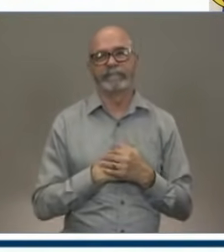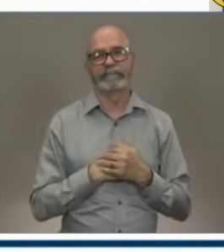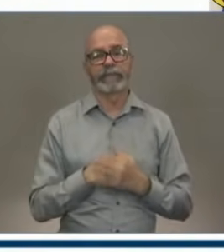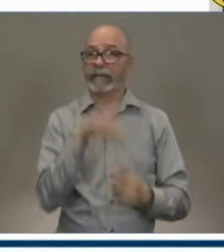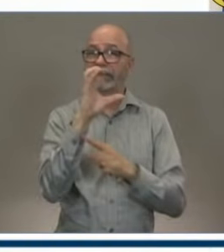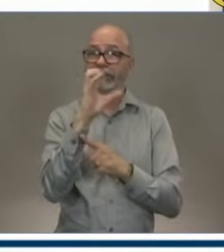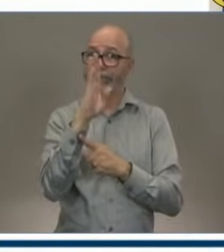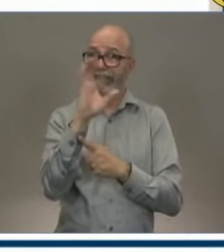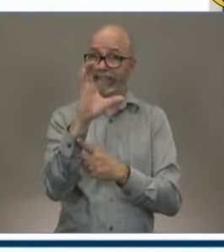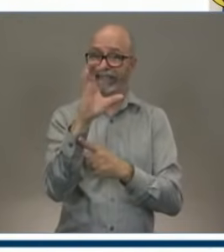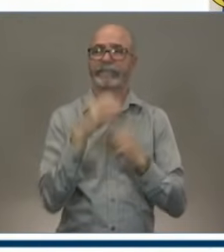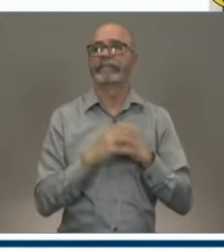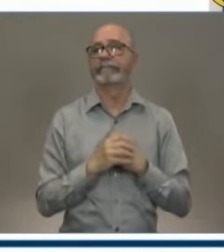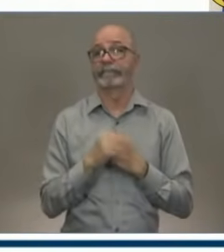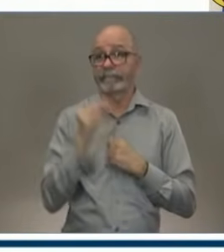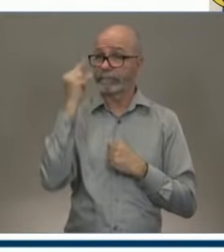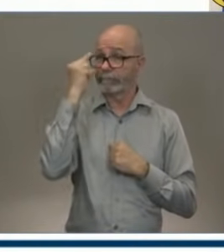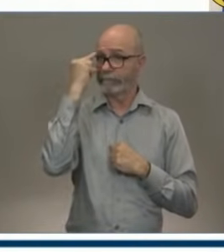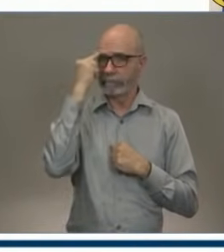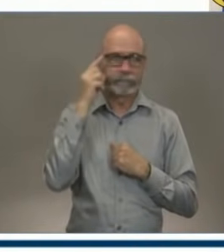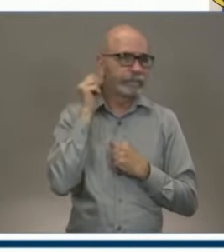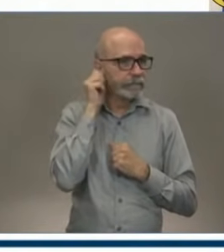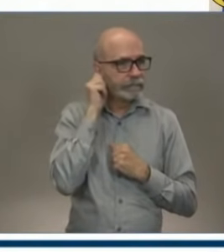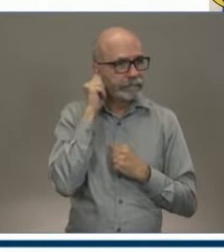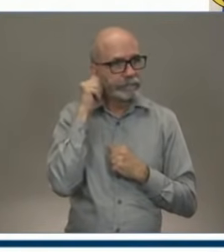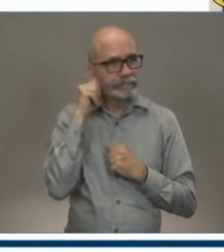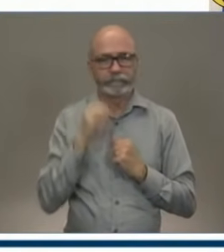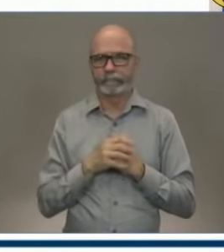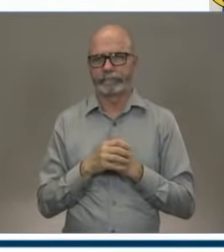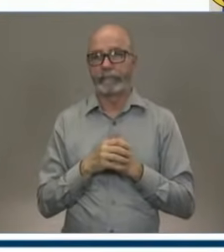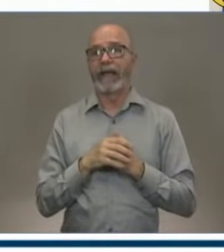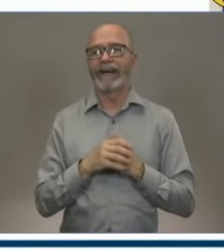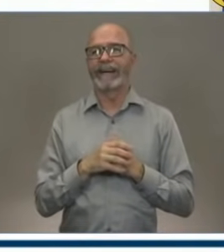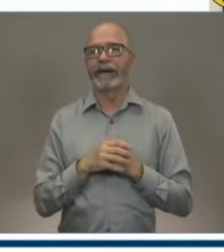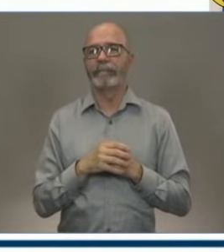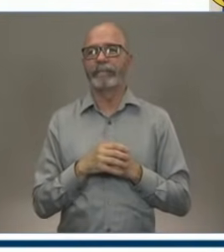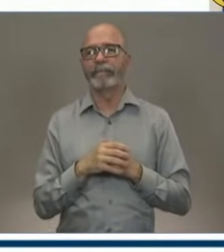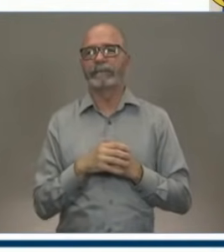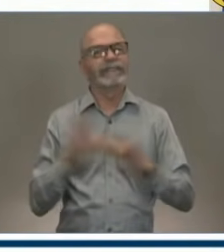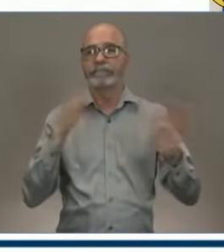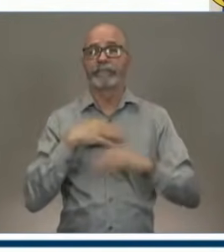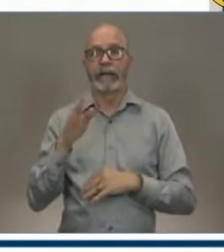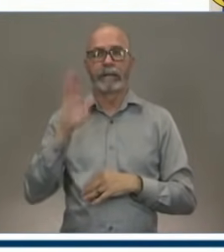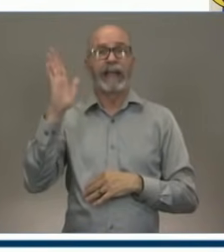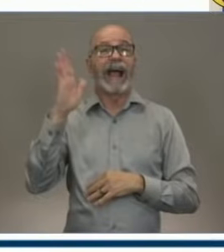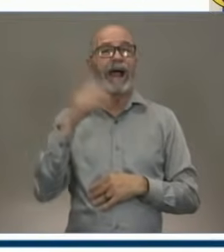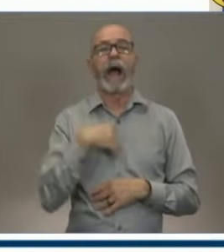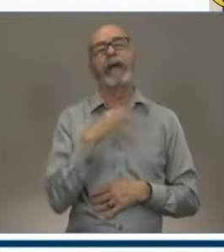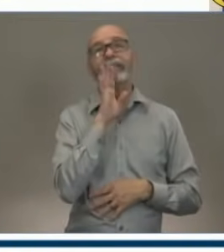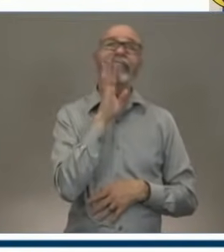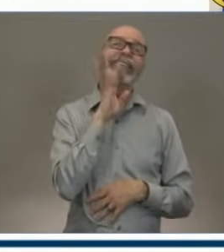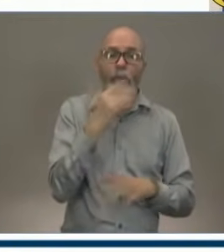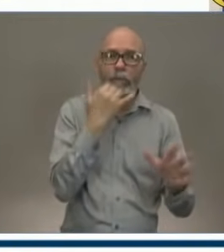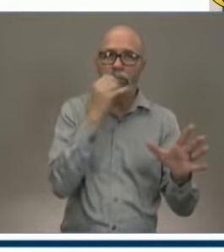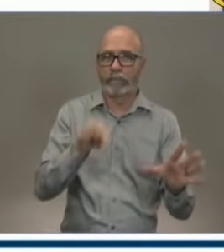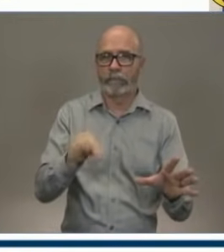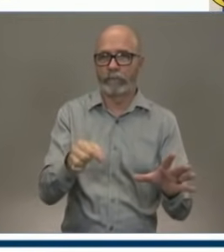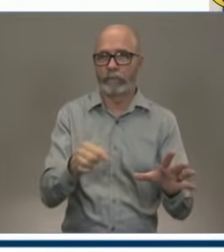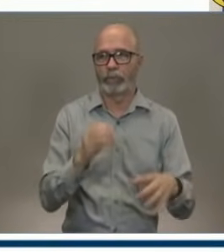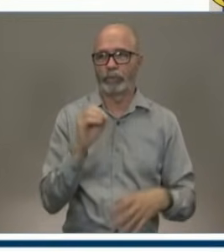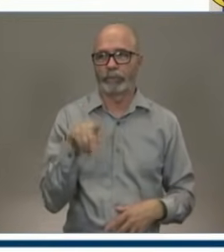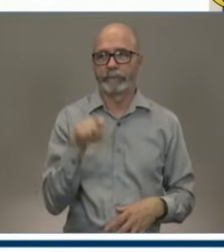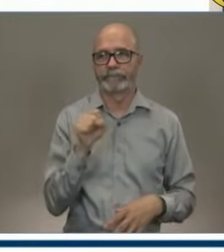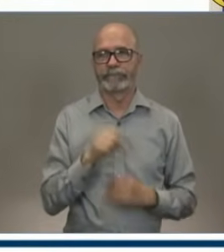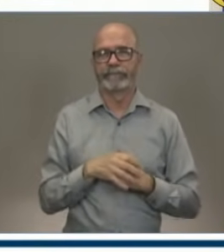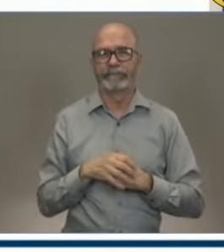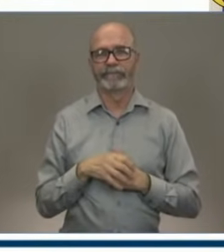Jean, are you there? Sorry, I was on mute. Story of my life. Dr. Strang, you mentioned people not